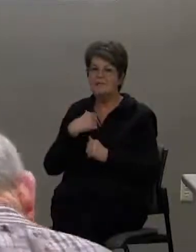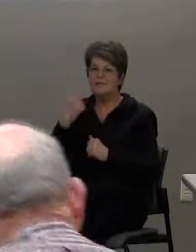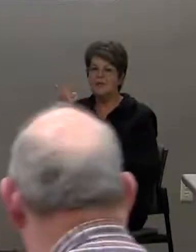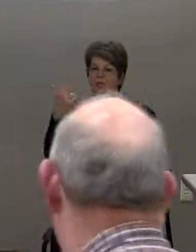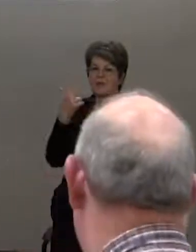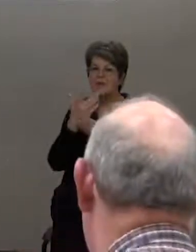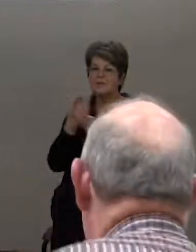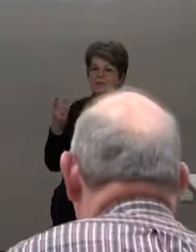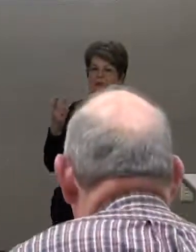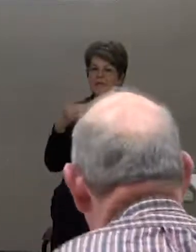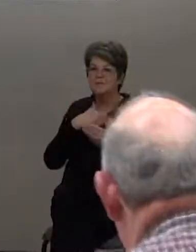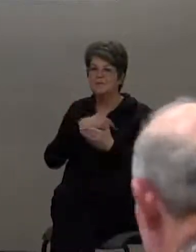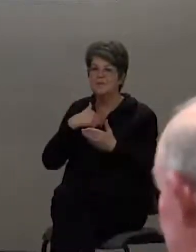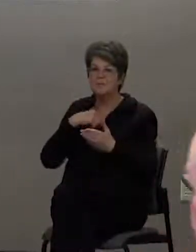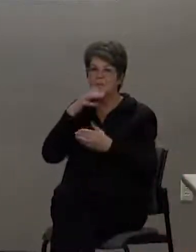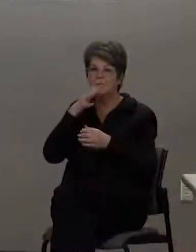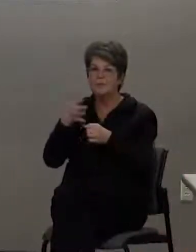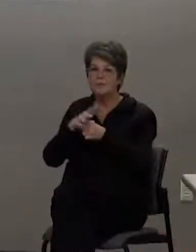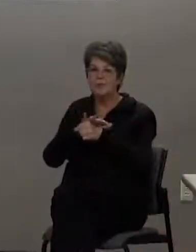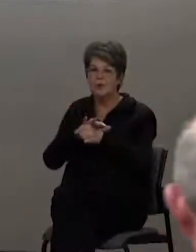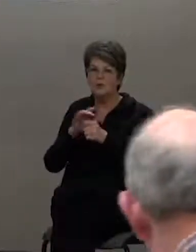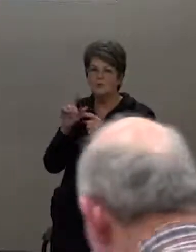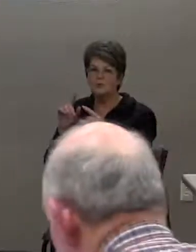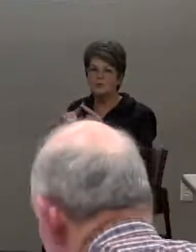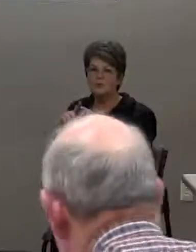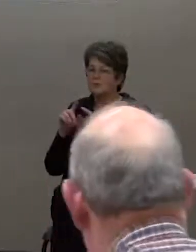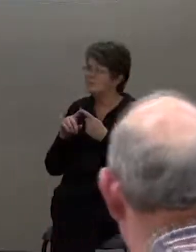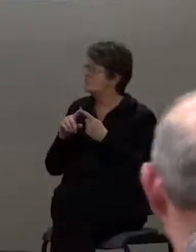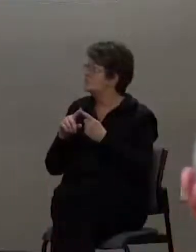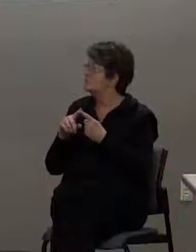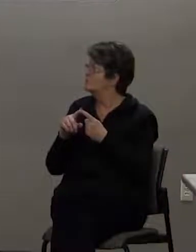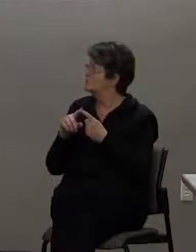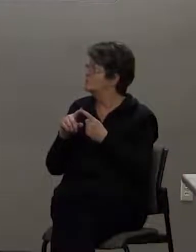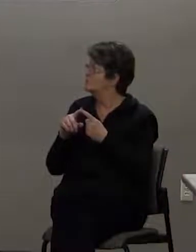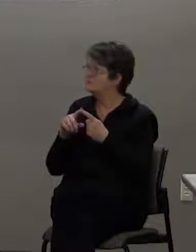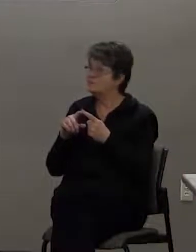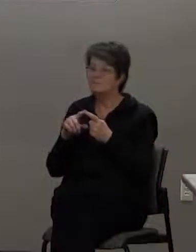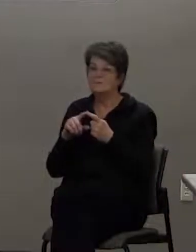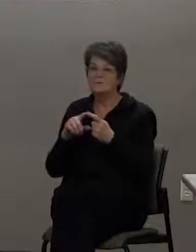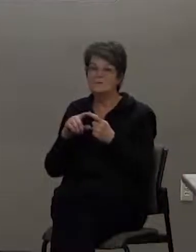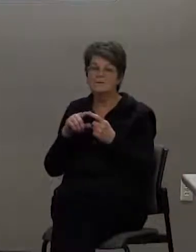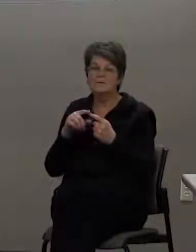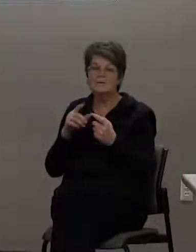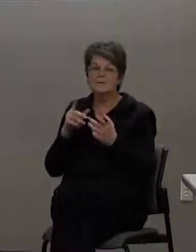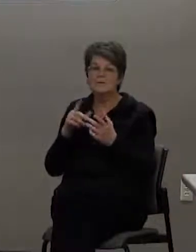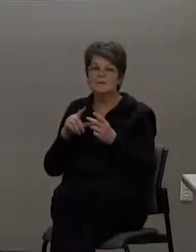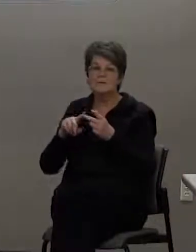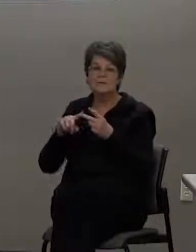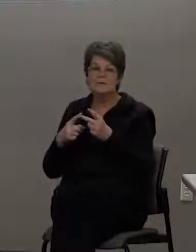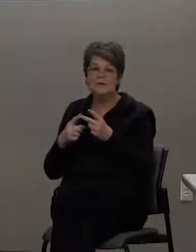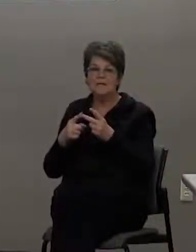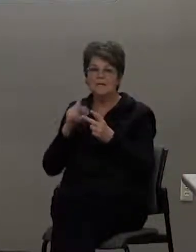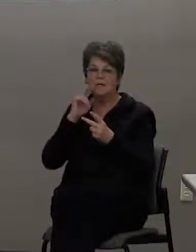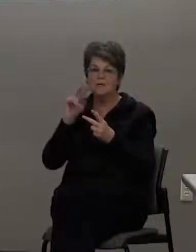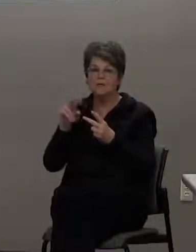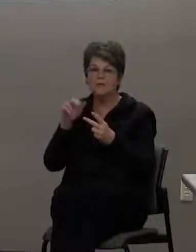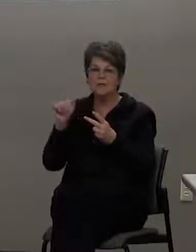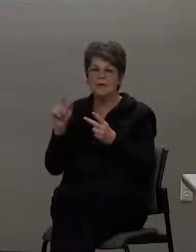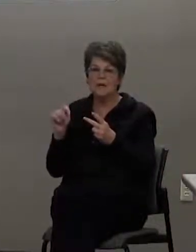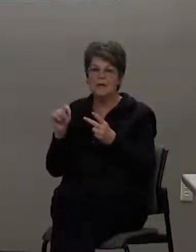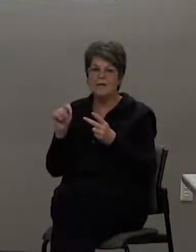things that we're going to be going through this evening. The first is the draft goals for economic development for Danville County. The second is looking at